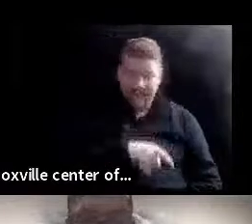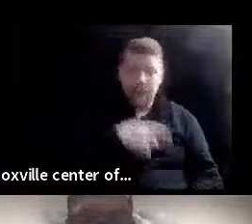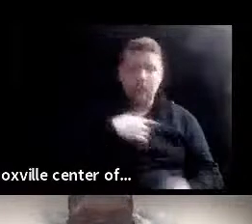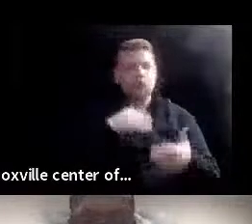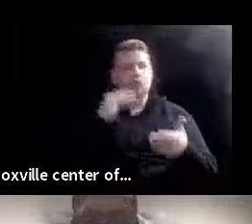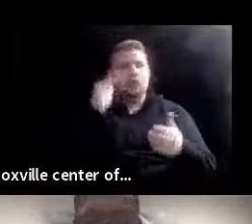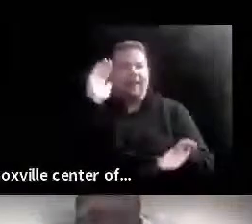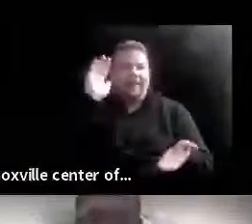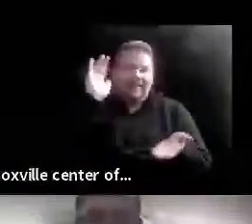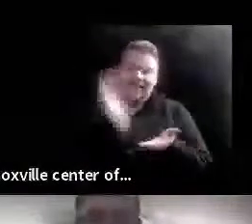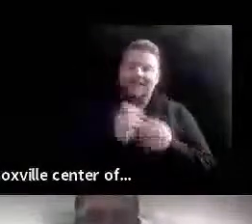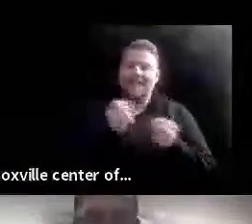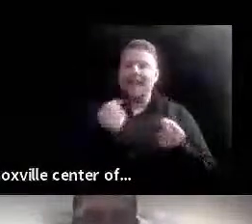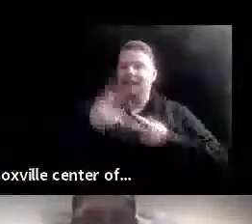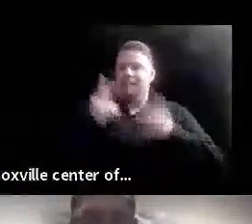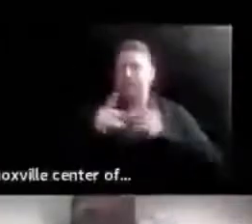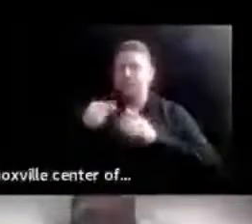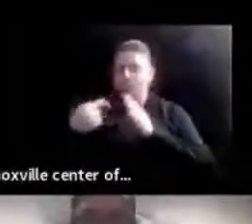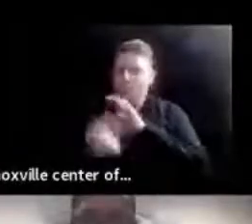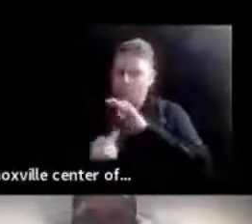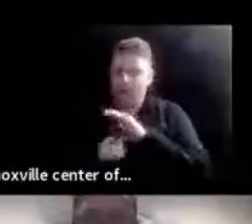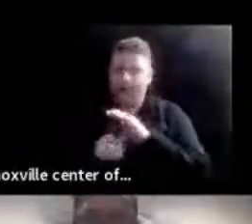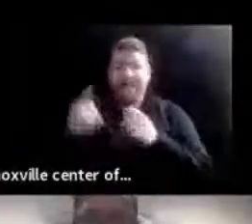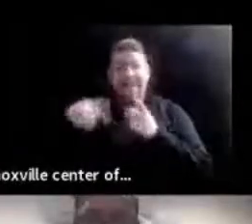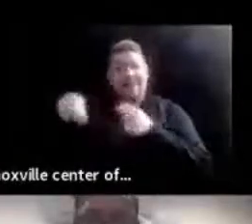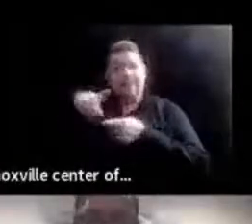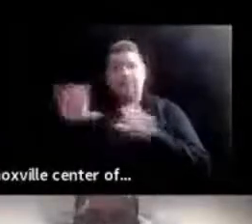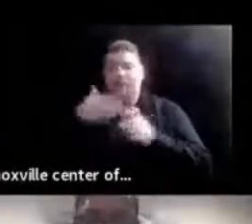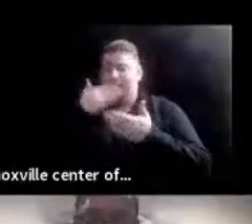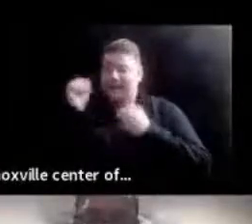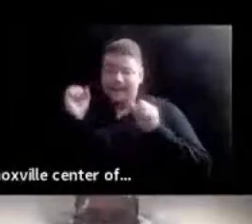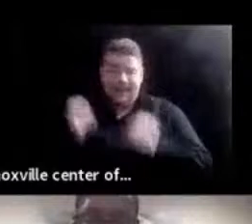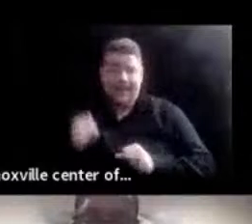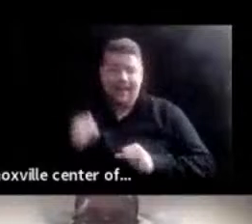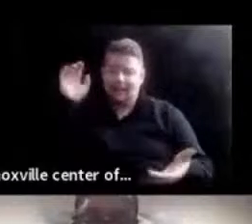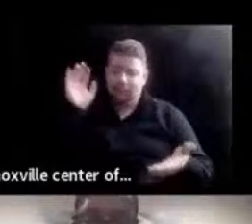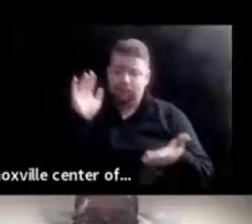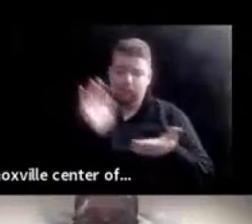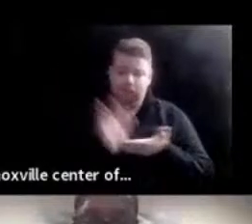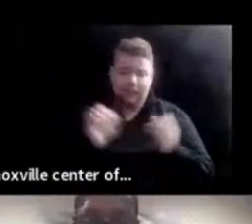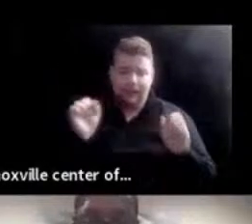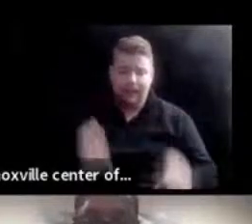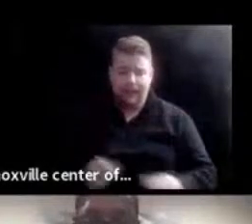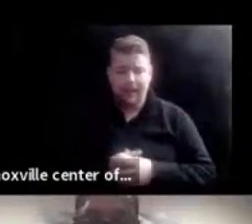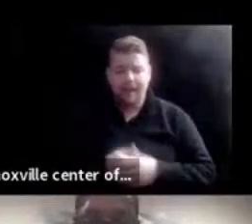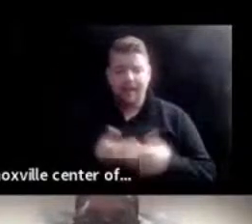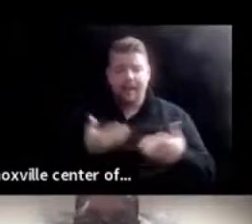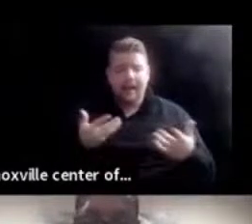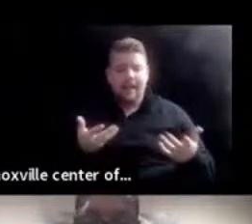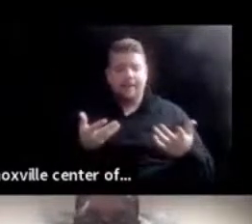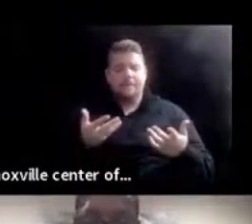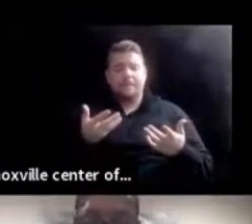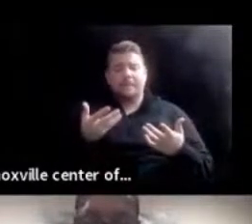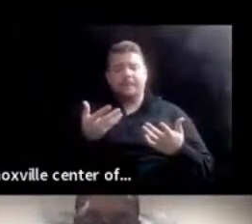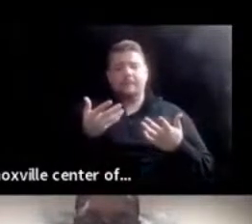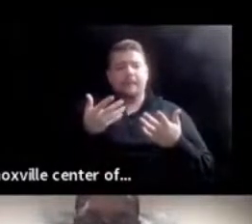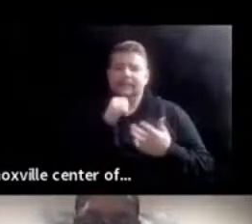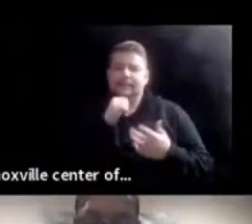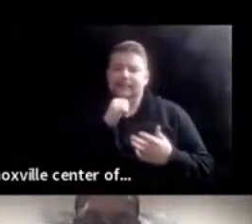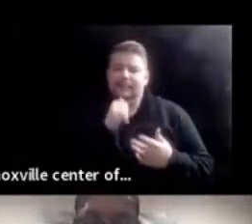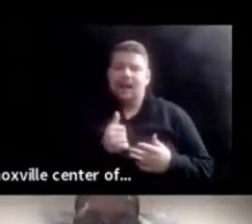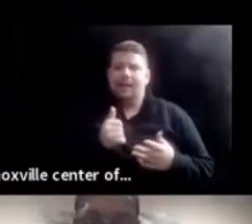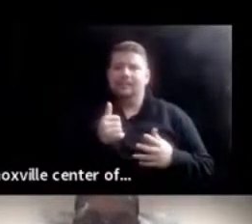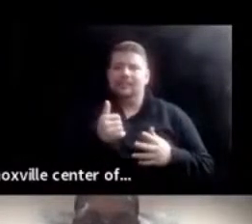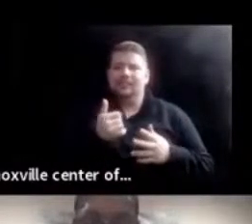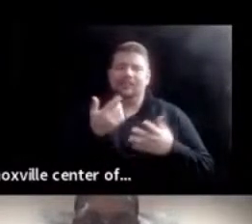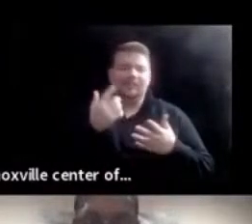quarantined. So they're really doing the best they can to minimize those numbers. And it's not just a